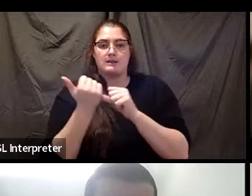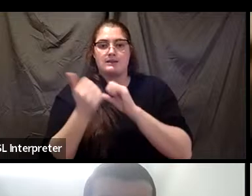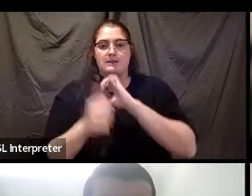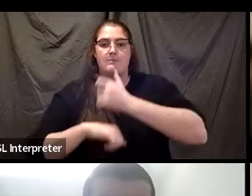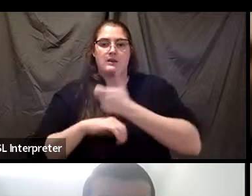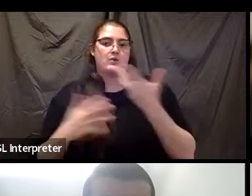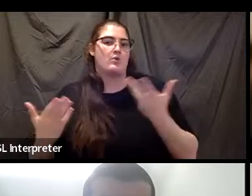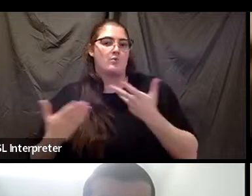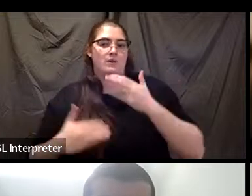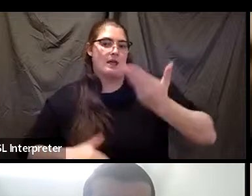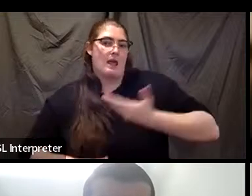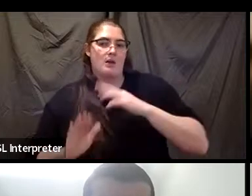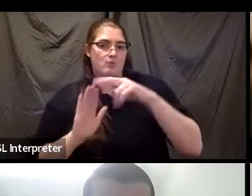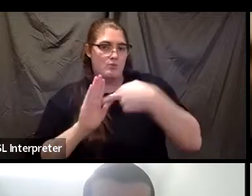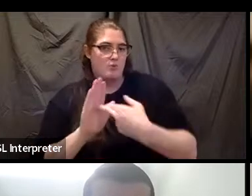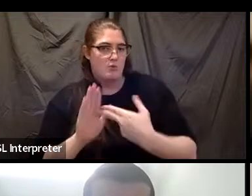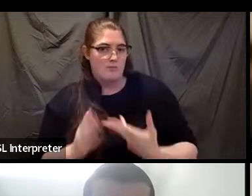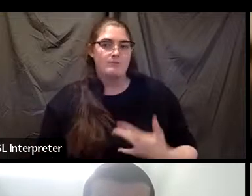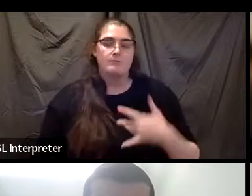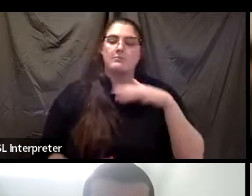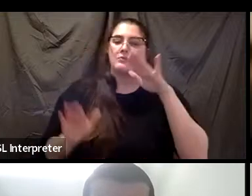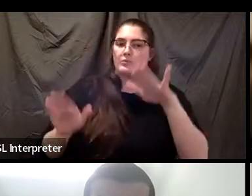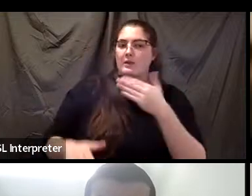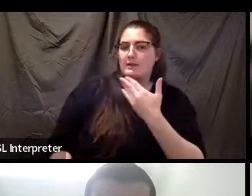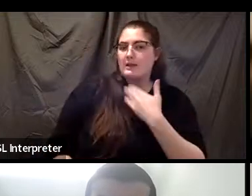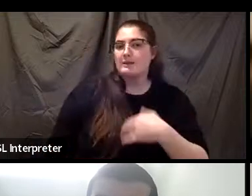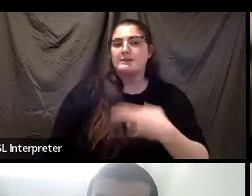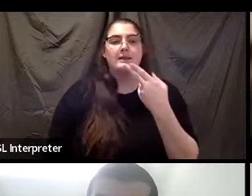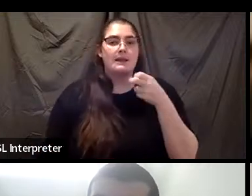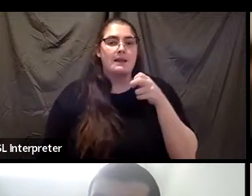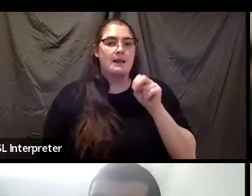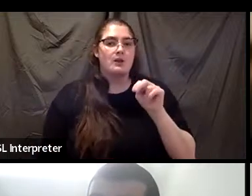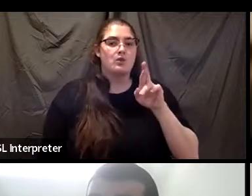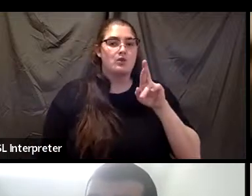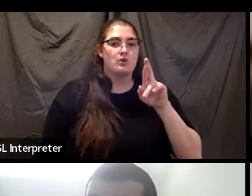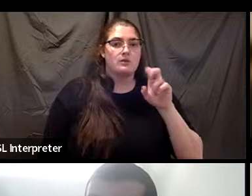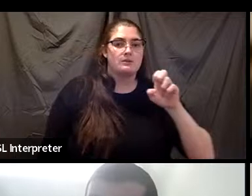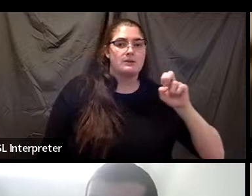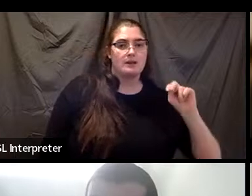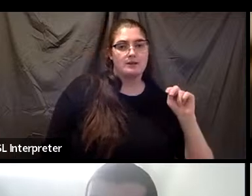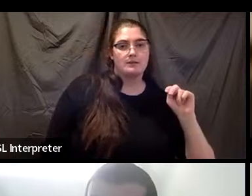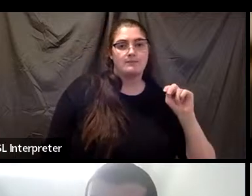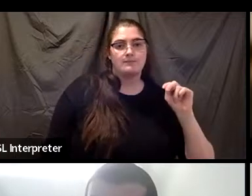All right, thanks. Commissioner Henderson?